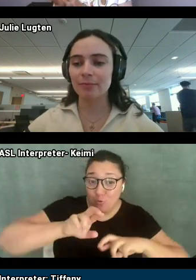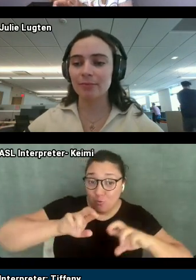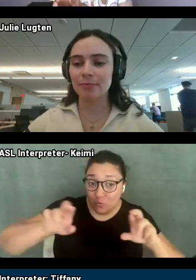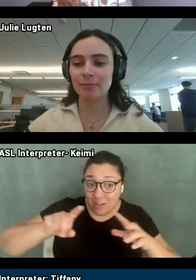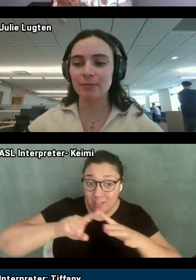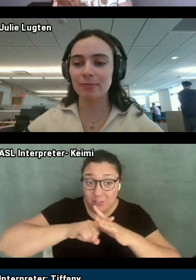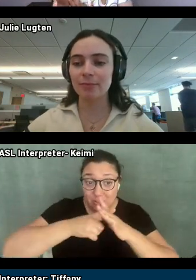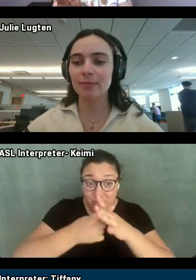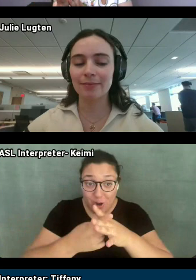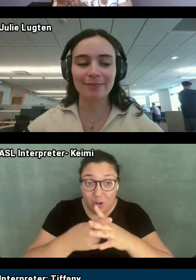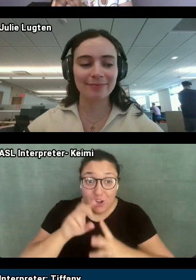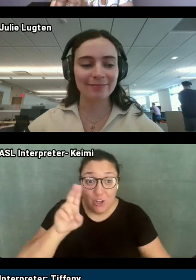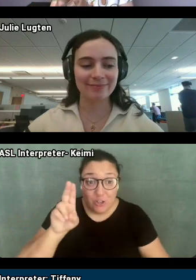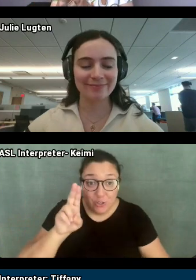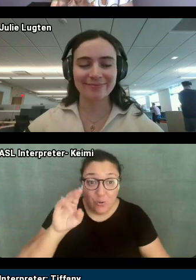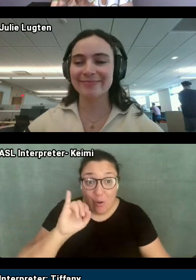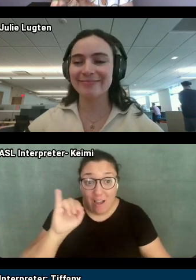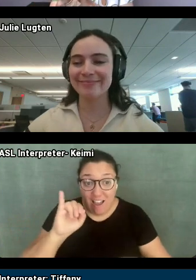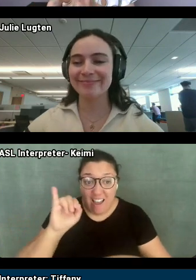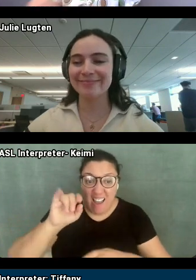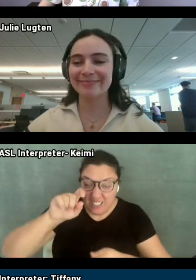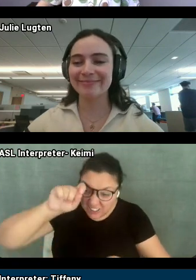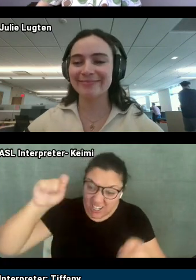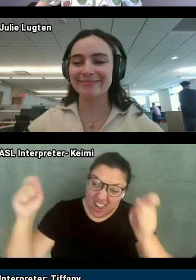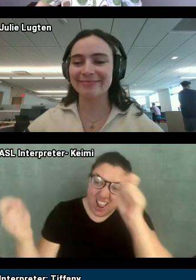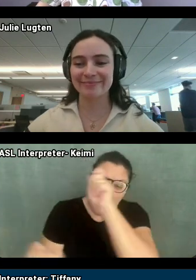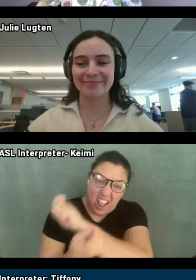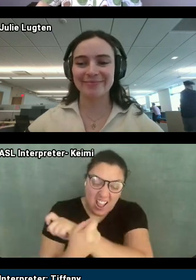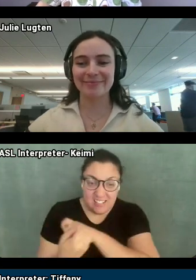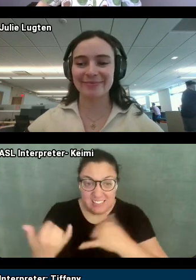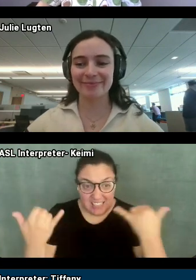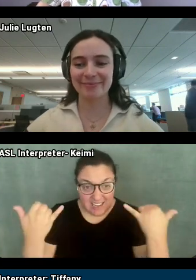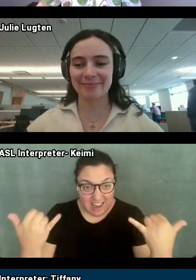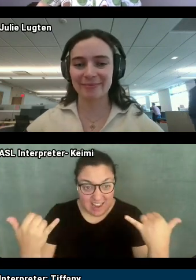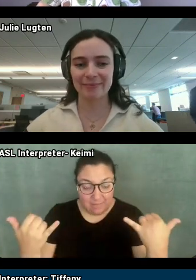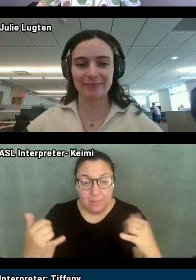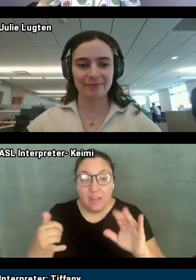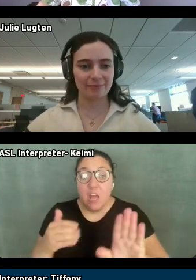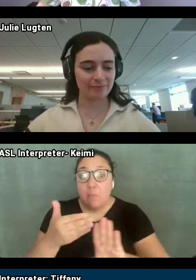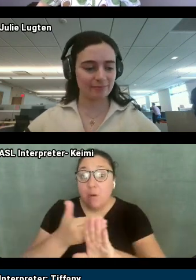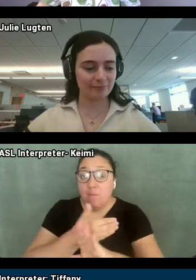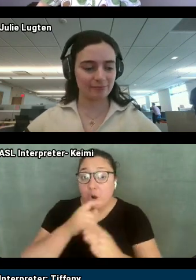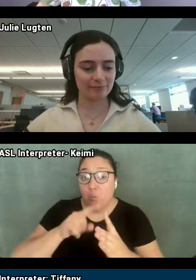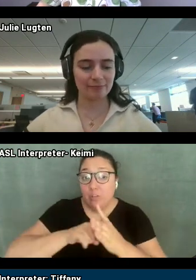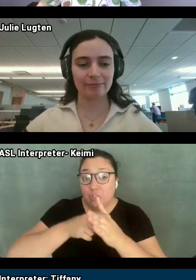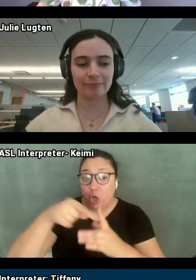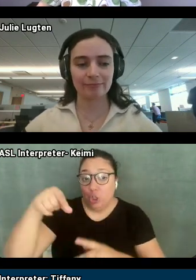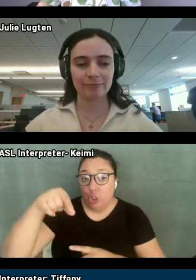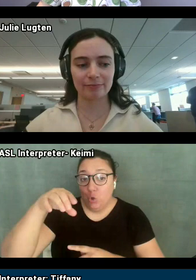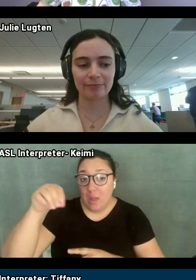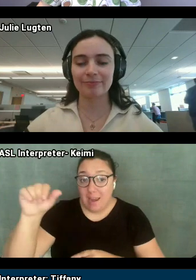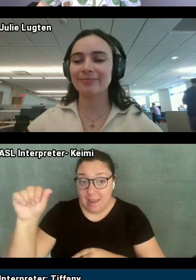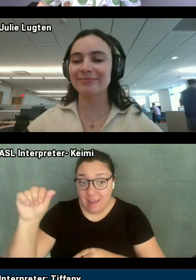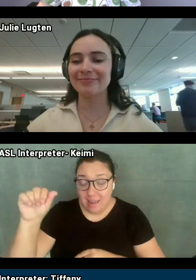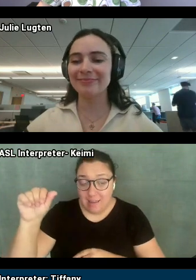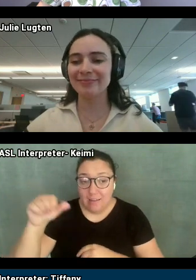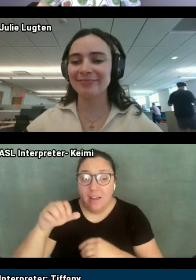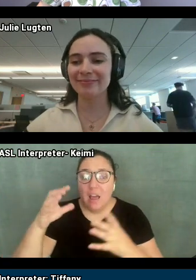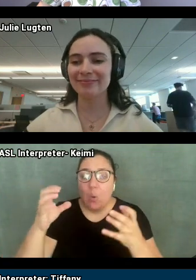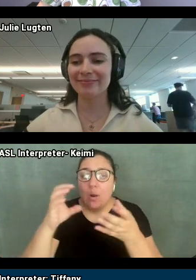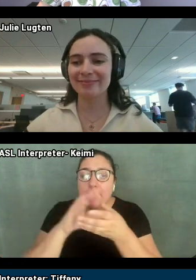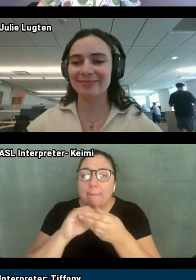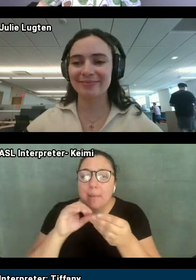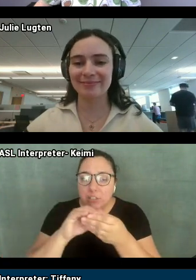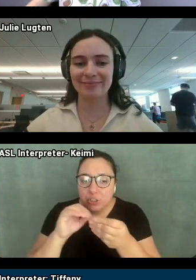user interface overhaul today. And before we start the Q&A period at the end, I just want to mention a